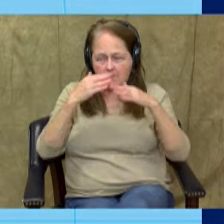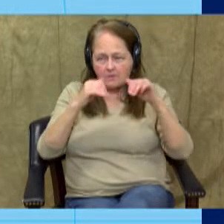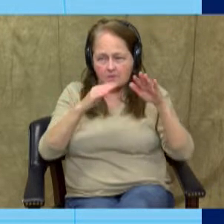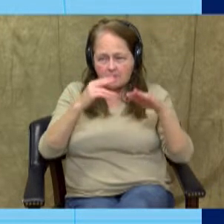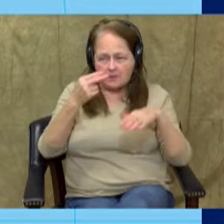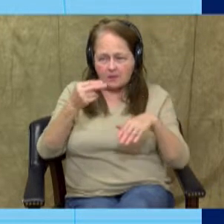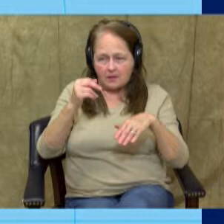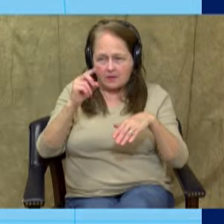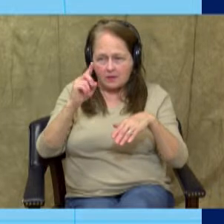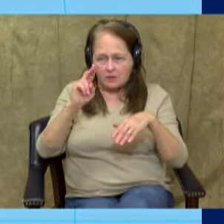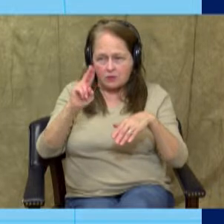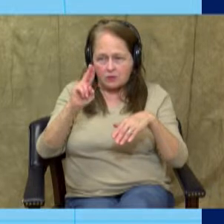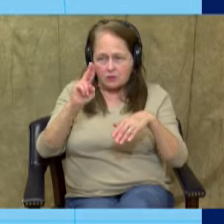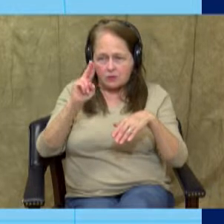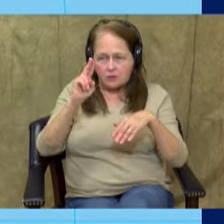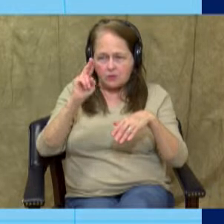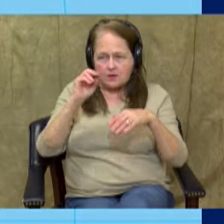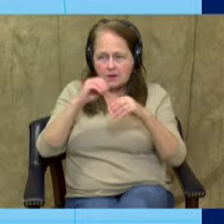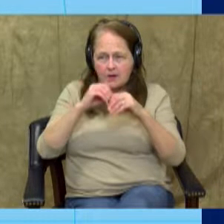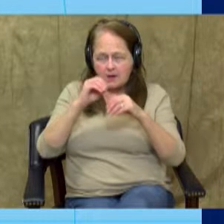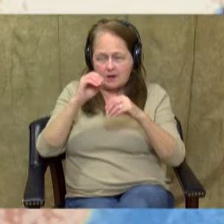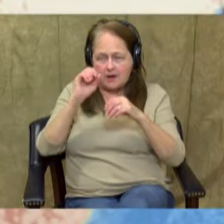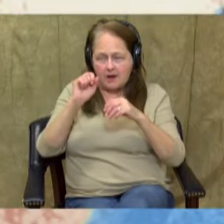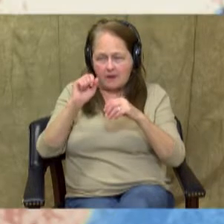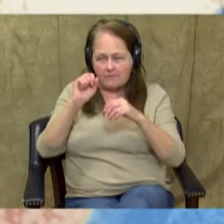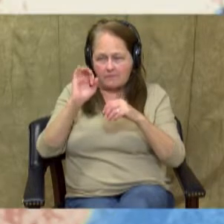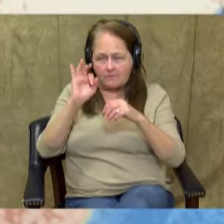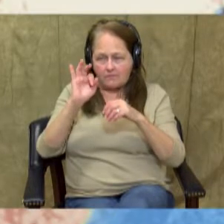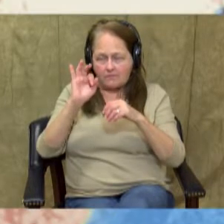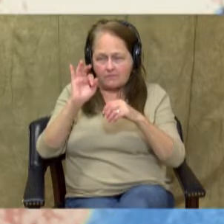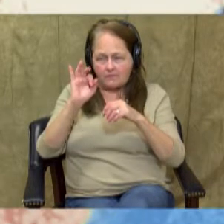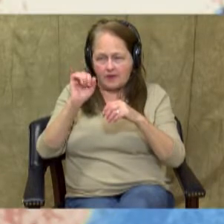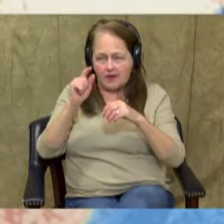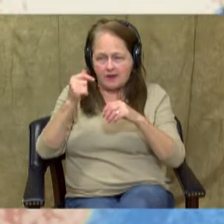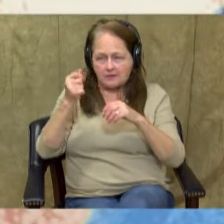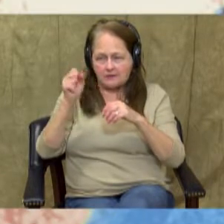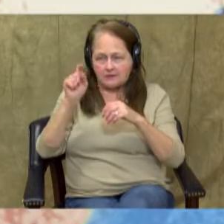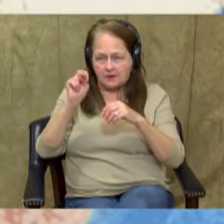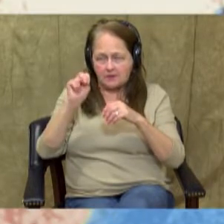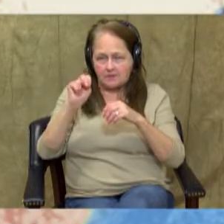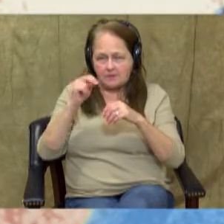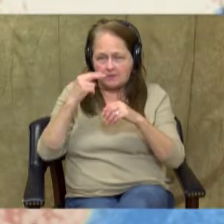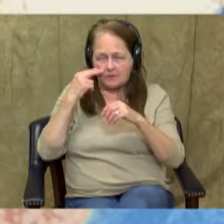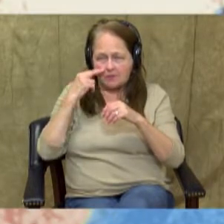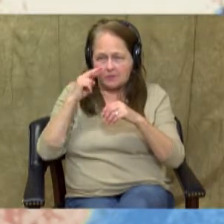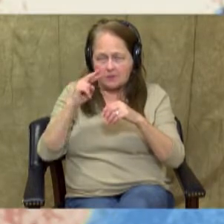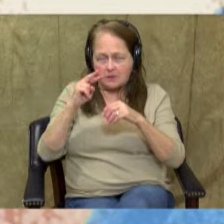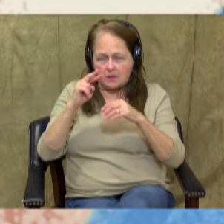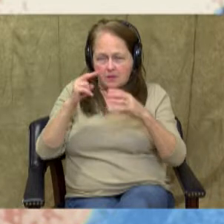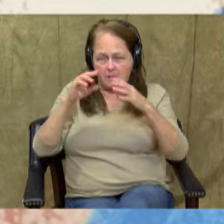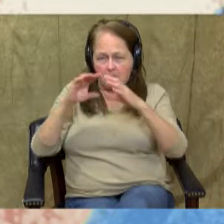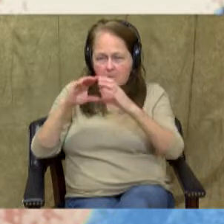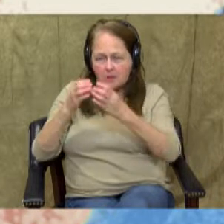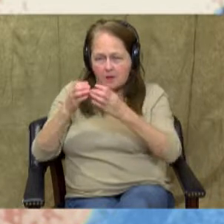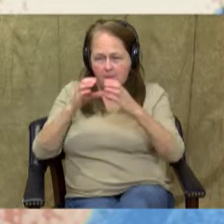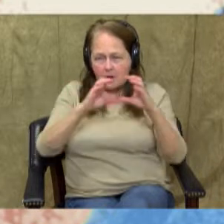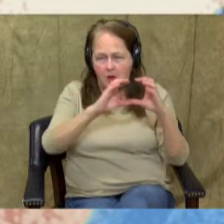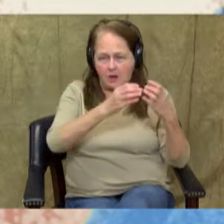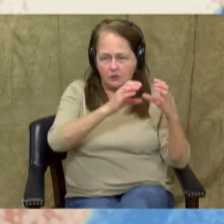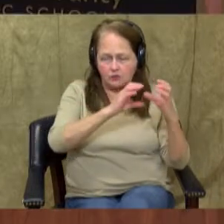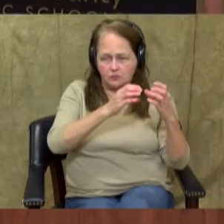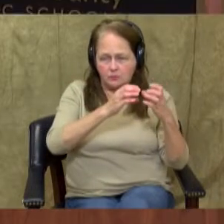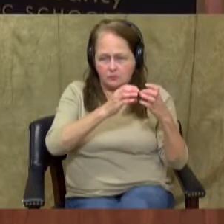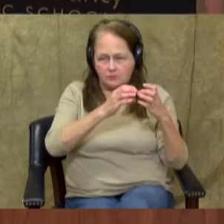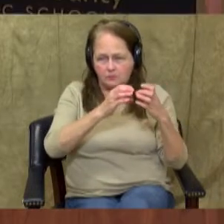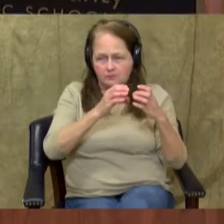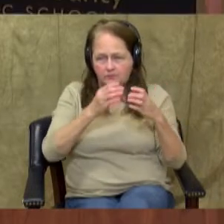Hindu Kush Mountains in Afghanistan, which are beautiful. Well, let's take a look at population density. We looked at this